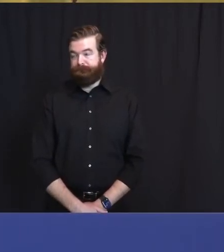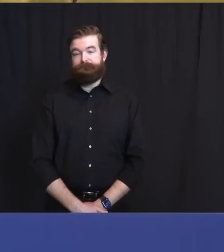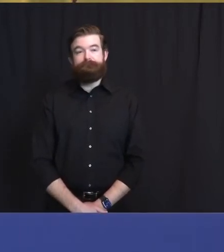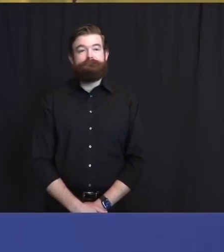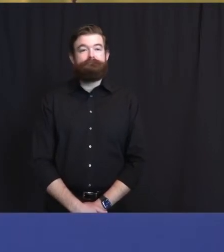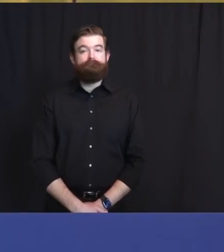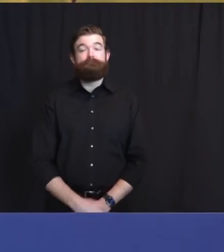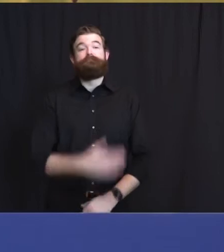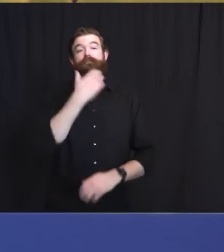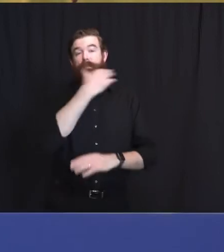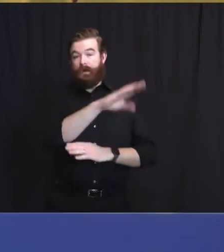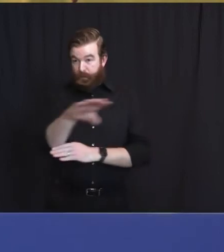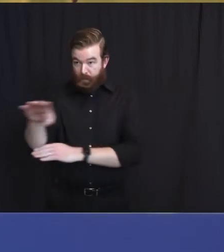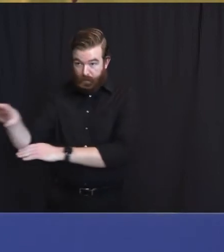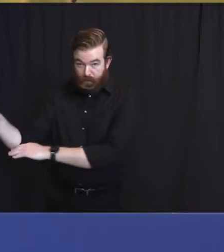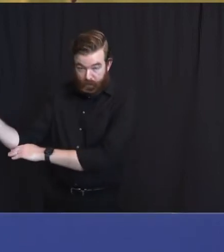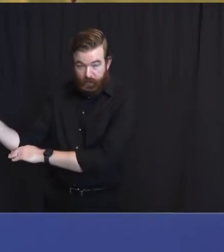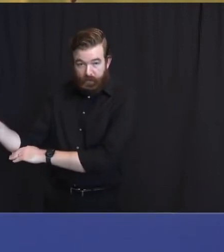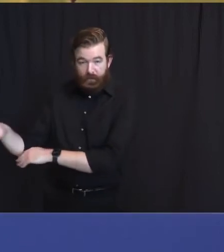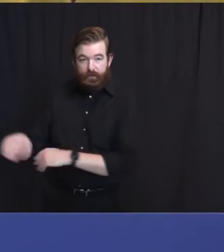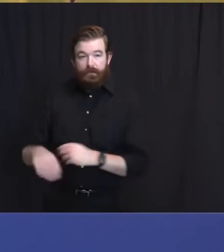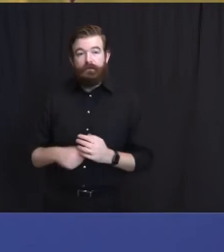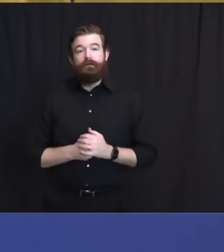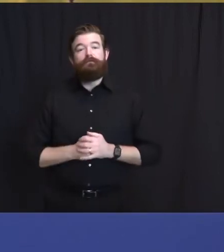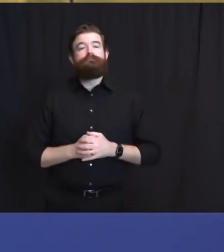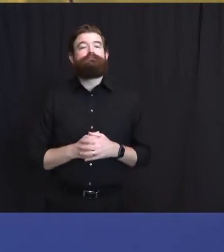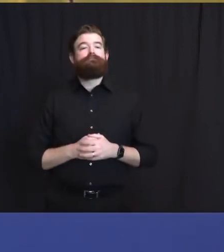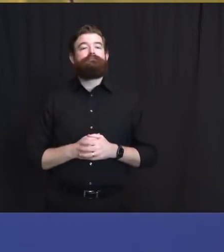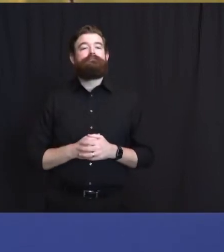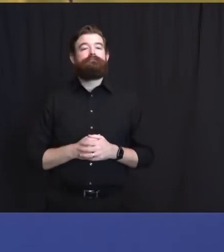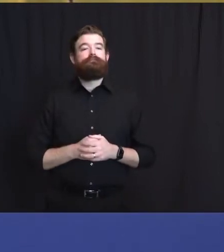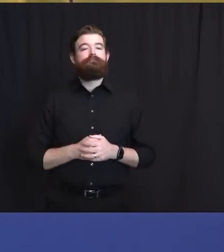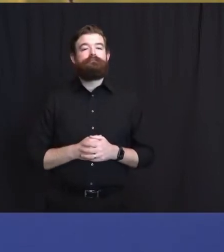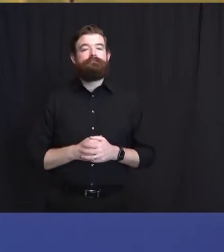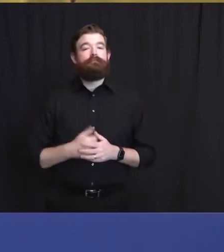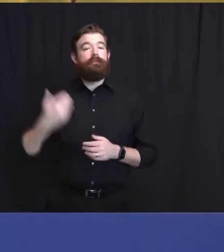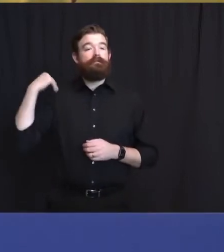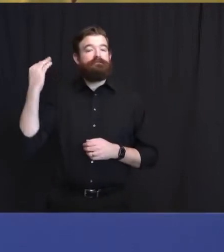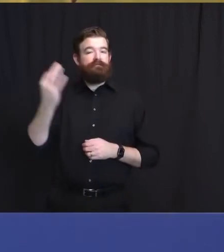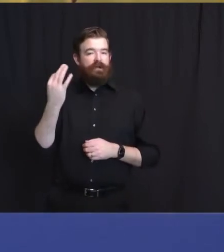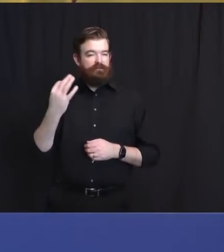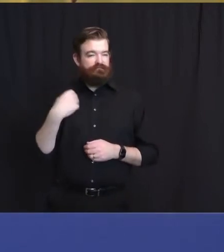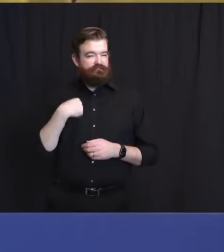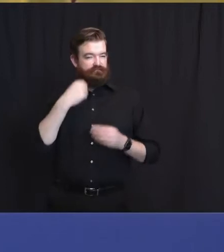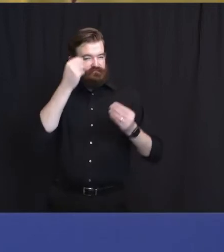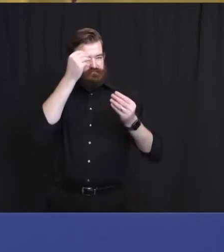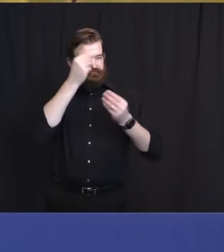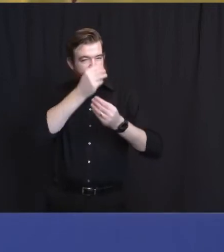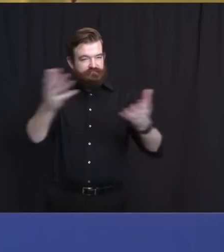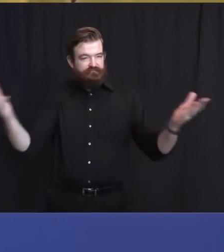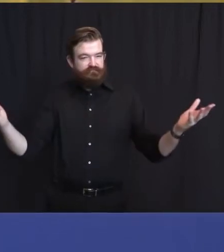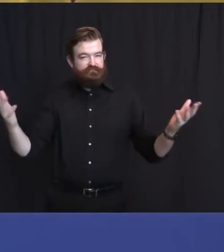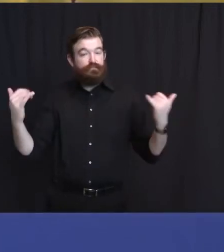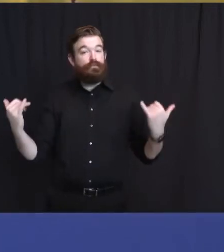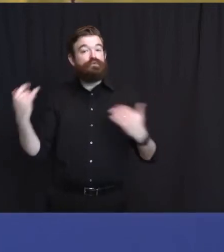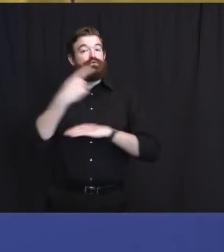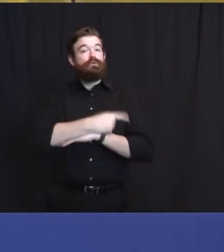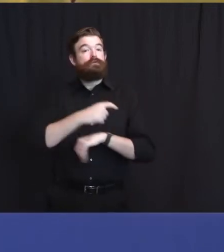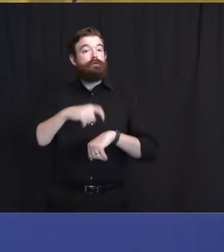Good afternoon, everyone. As I noted on Friday, we're a little bit early today because we've got to peel off for a White House VTC, so we'll try to get through